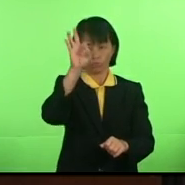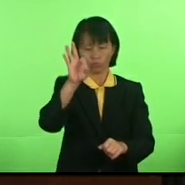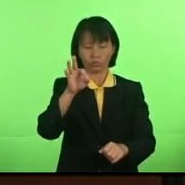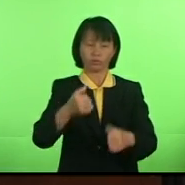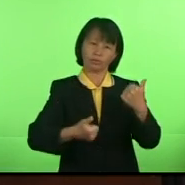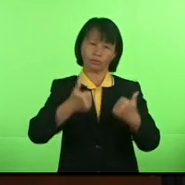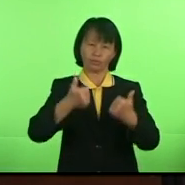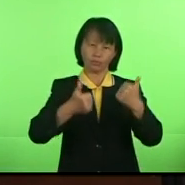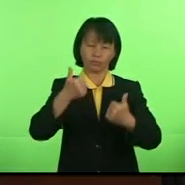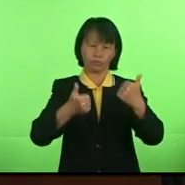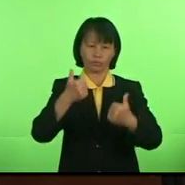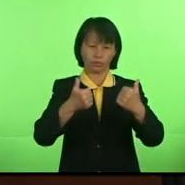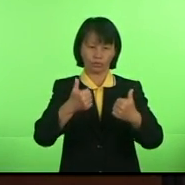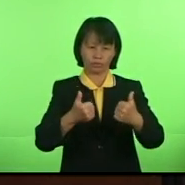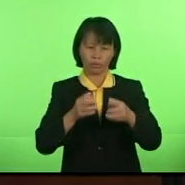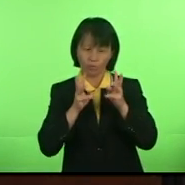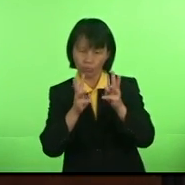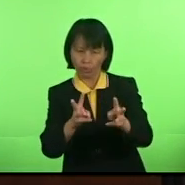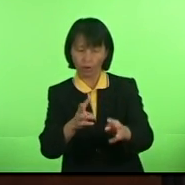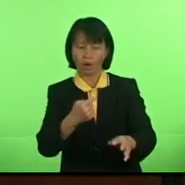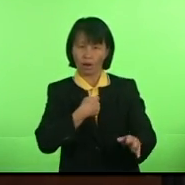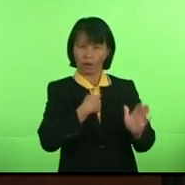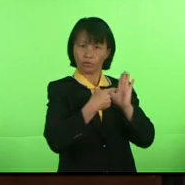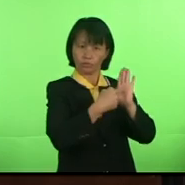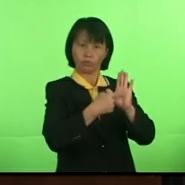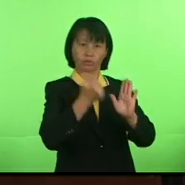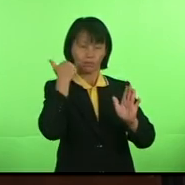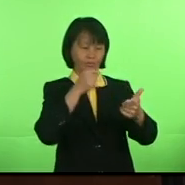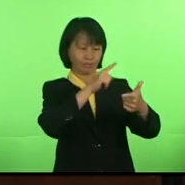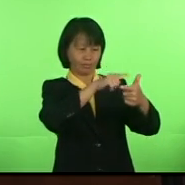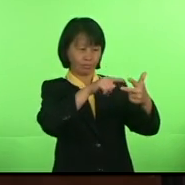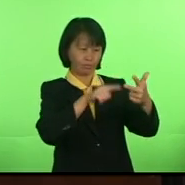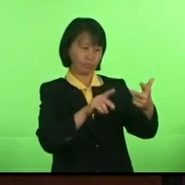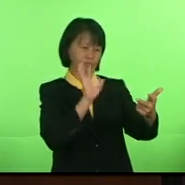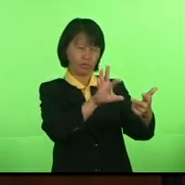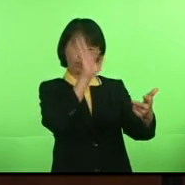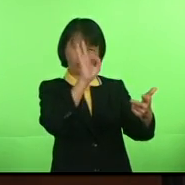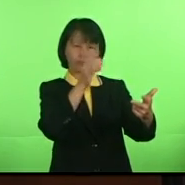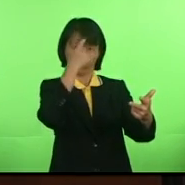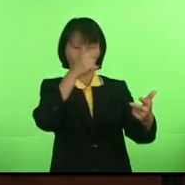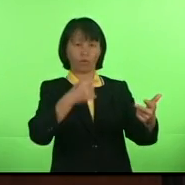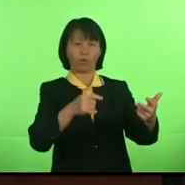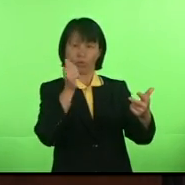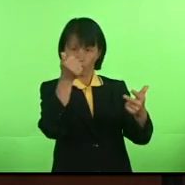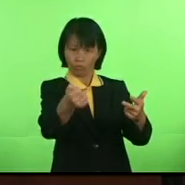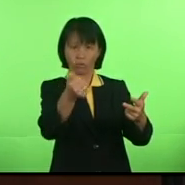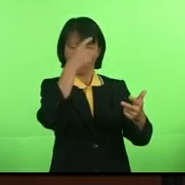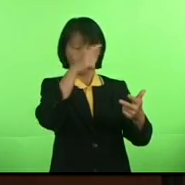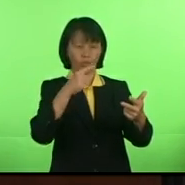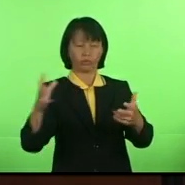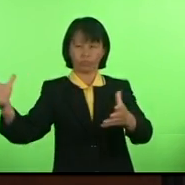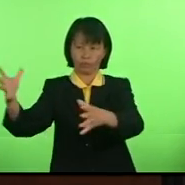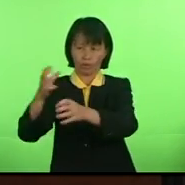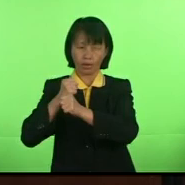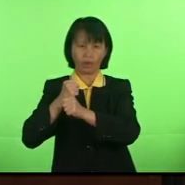which forms that I have shown you just now is suitable for you to gather all